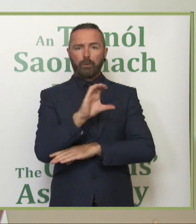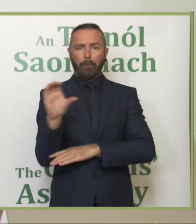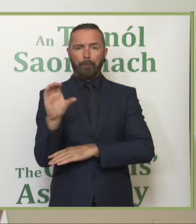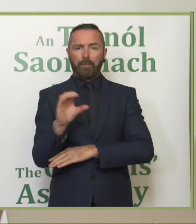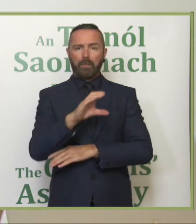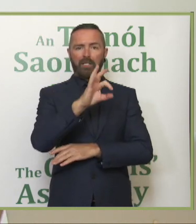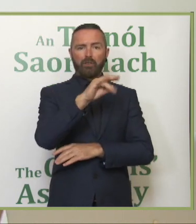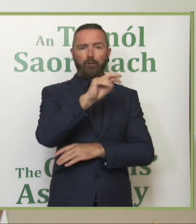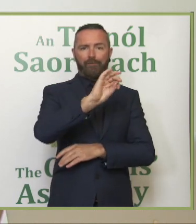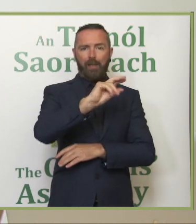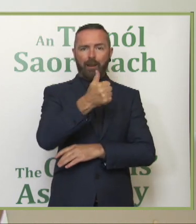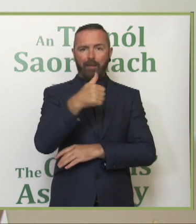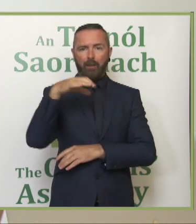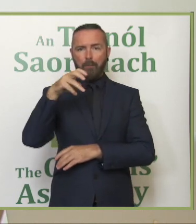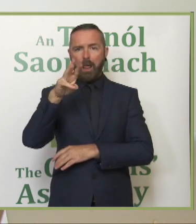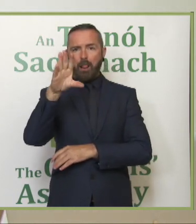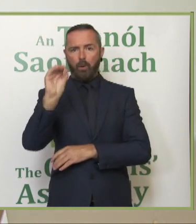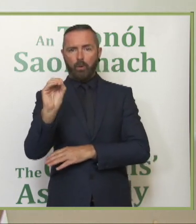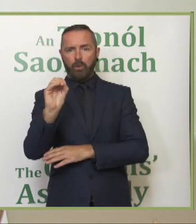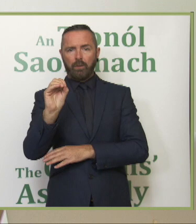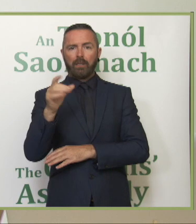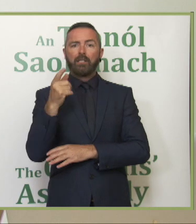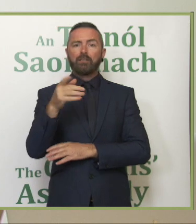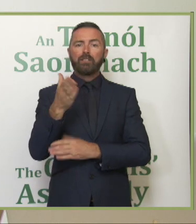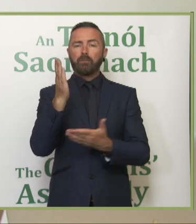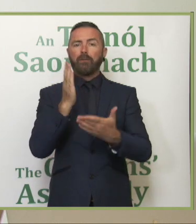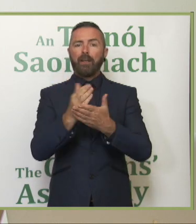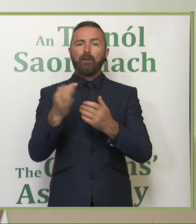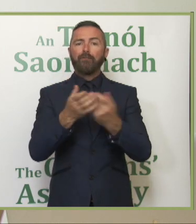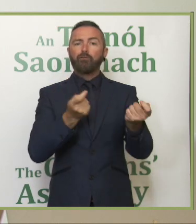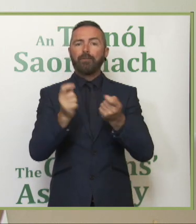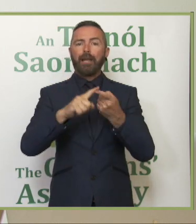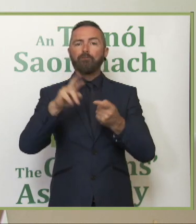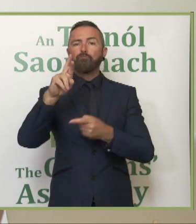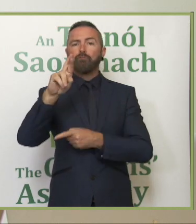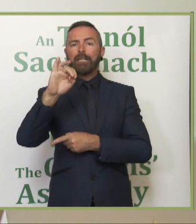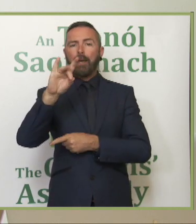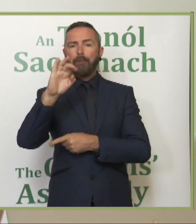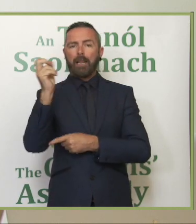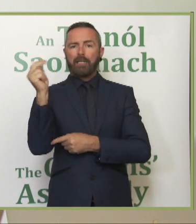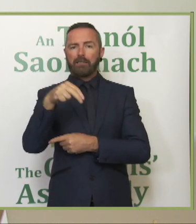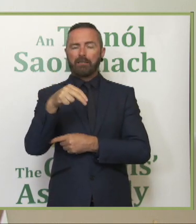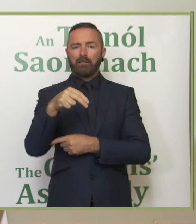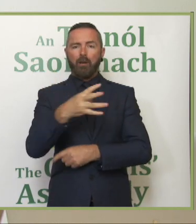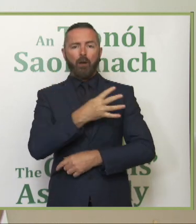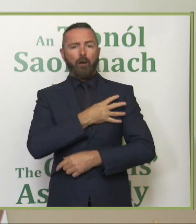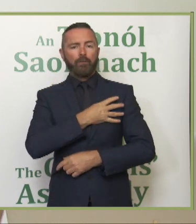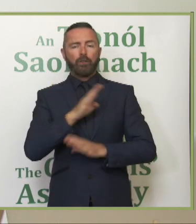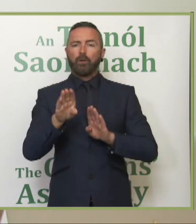Giovanna Campello, and Giovanna, she's the Chief Prevention, Treatment and Rehabilitation Officer with